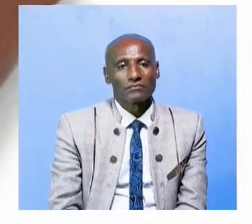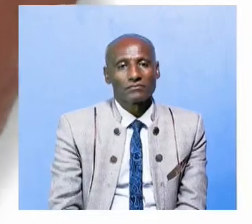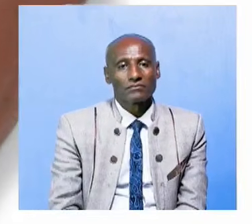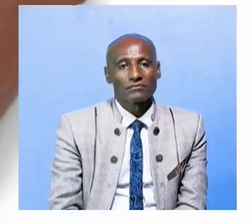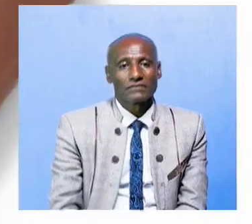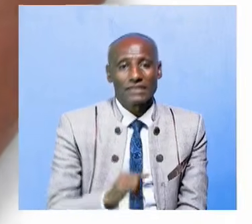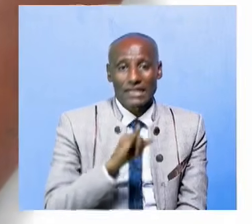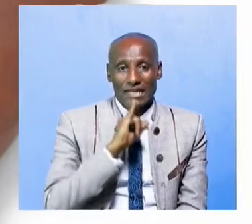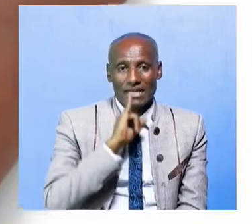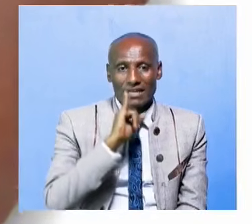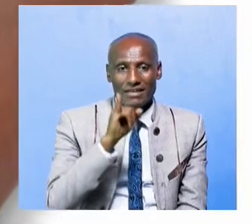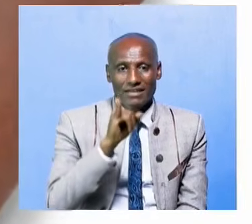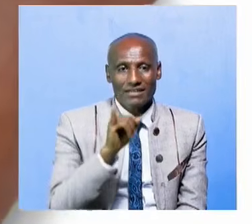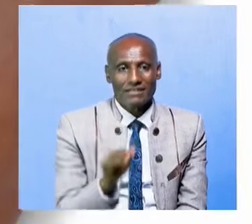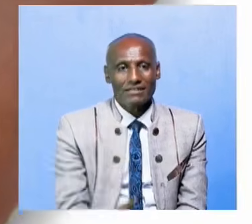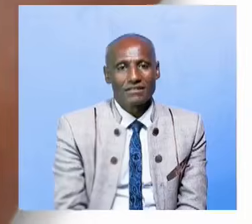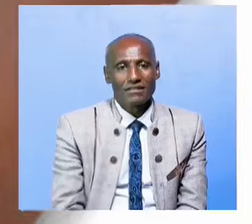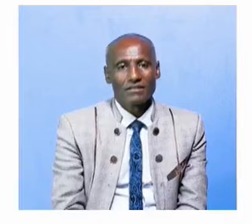is